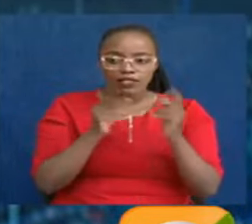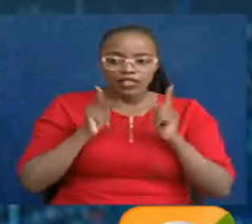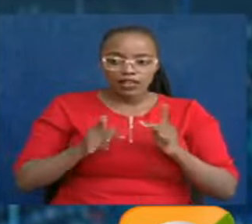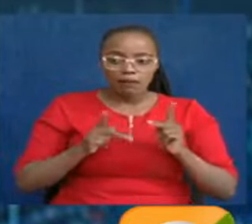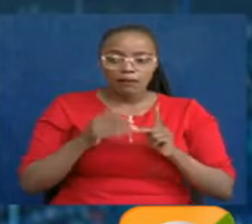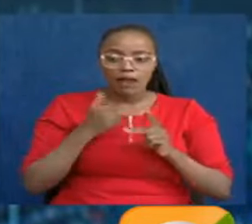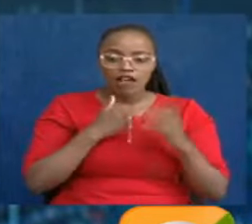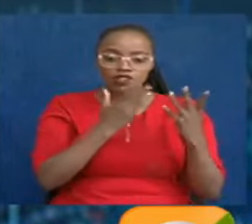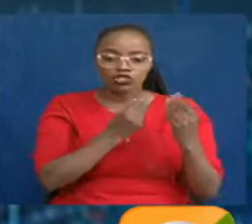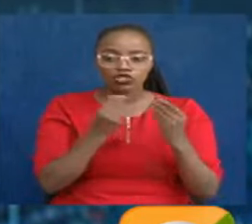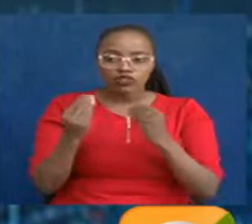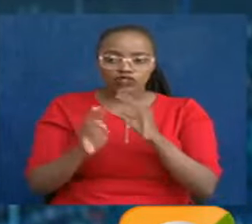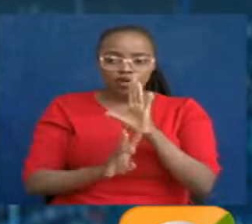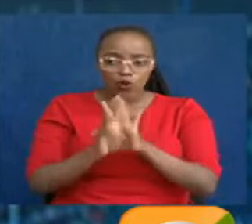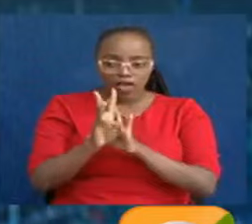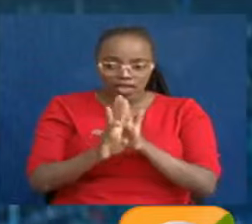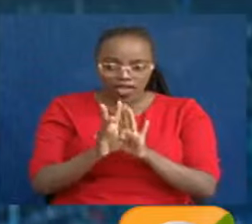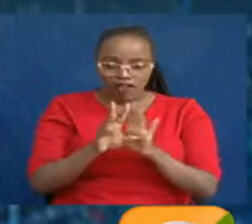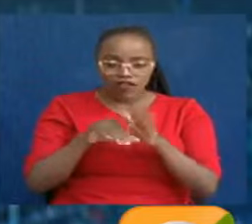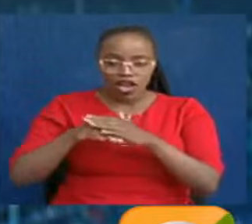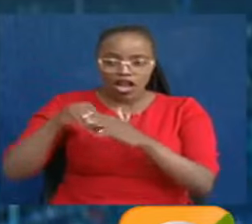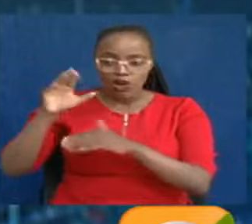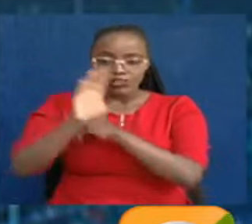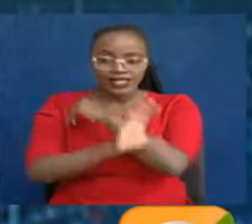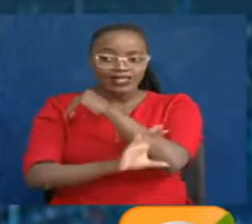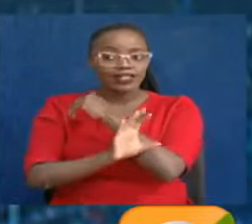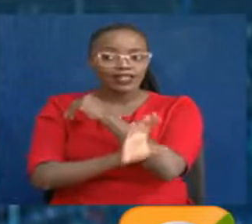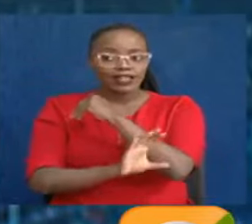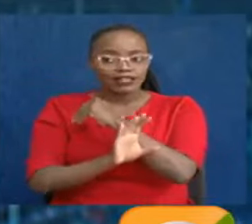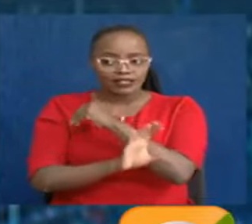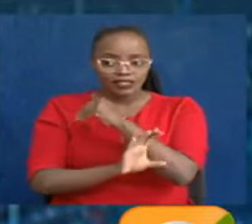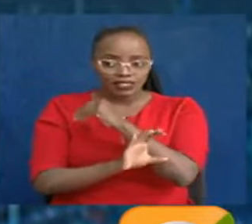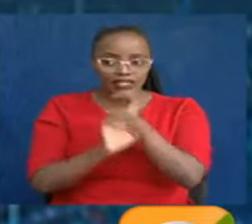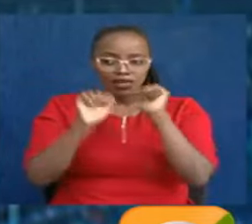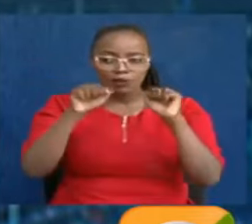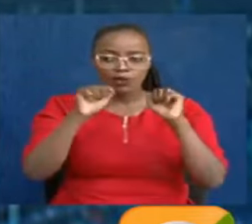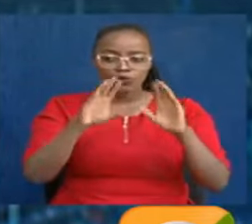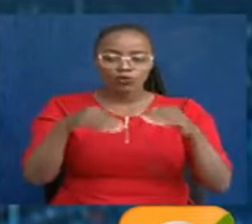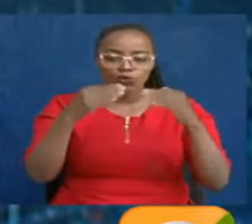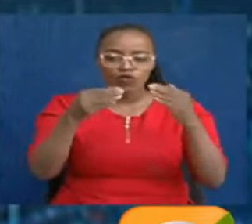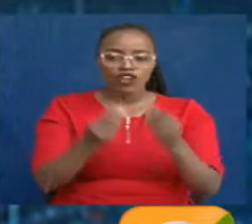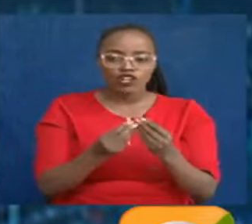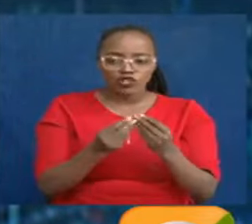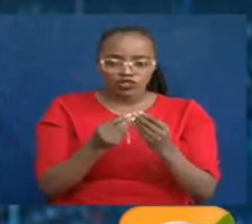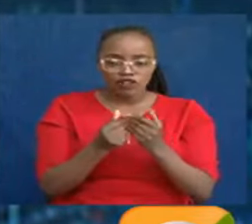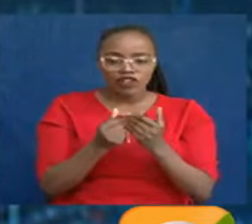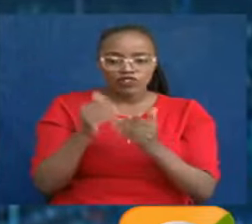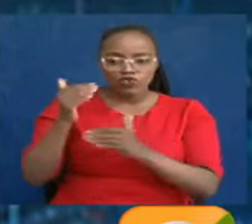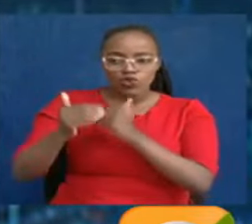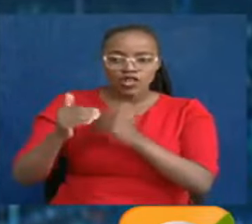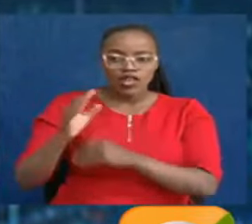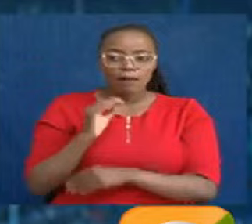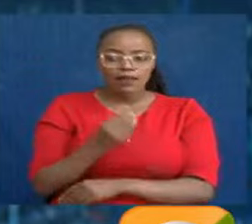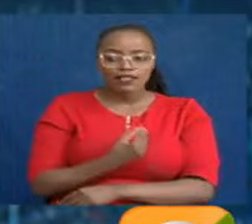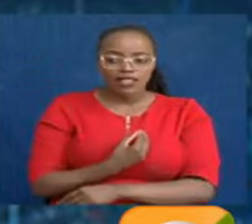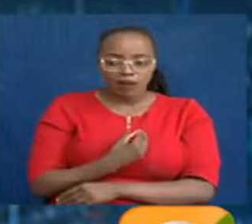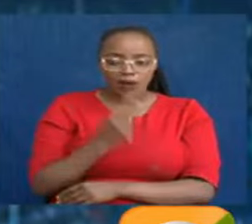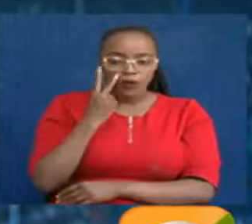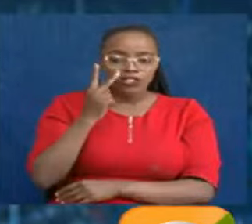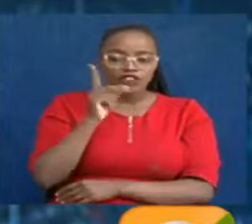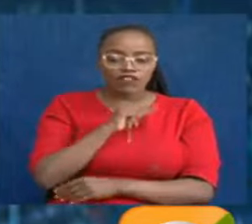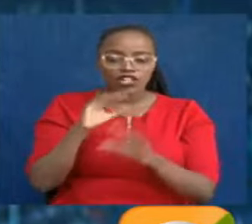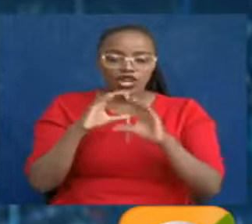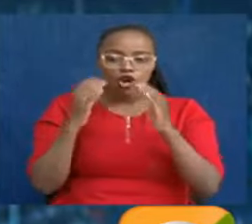their software even outside this country, that they're able to provide solutions to our neighbors. We've seen